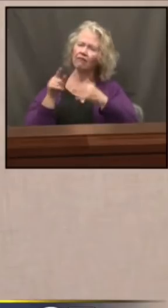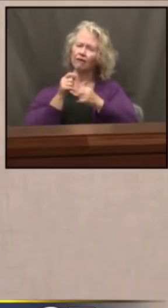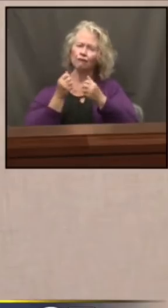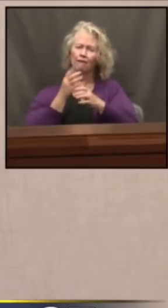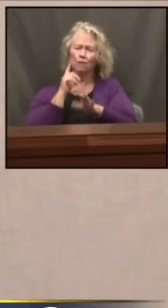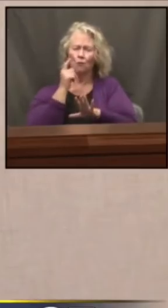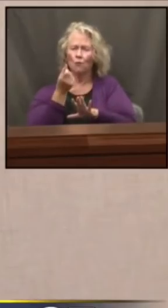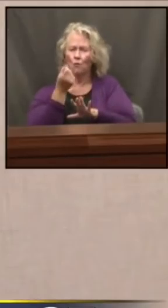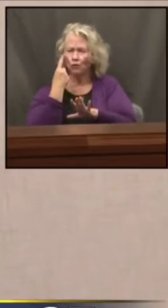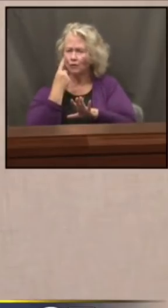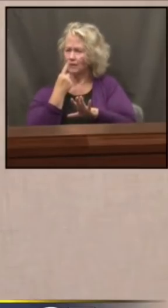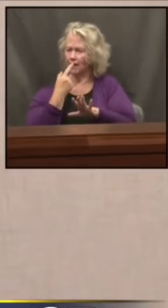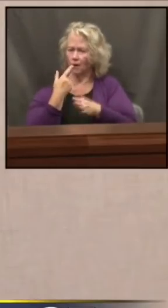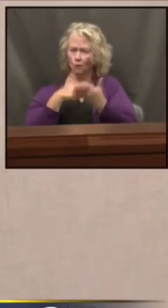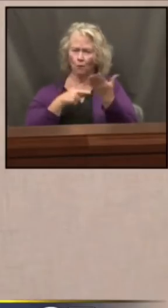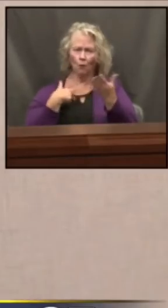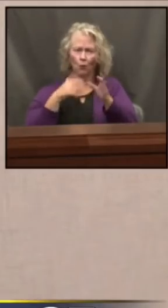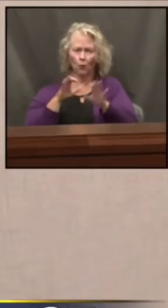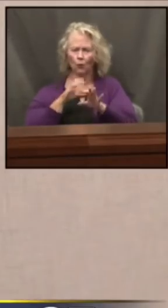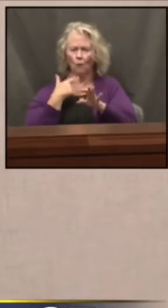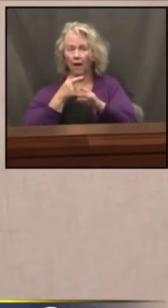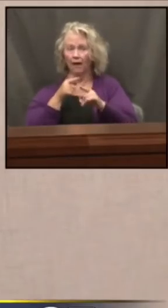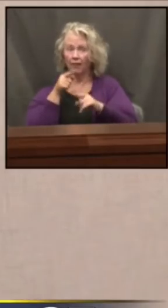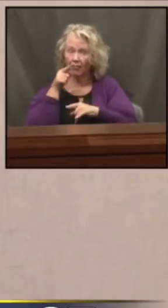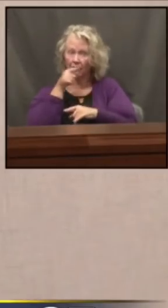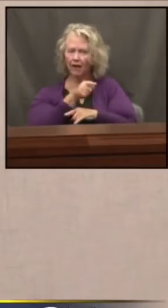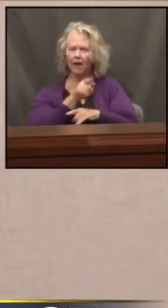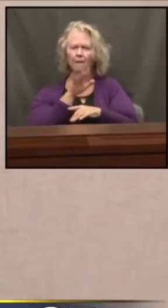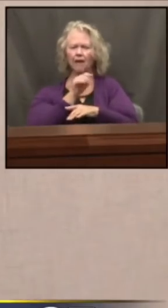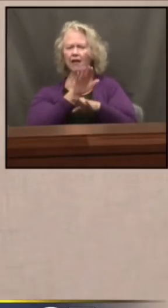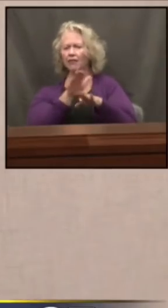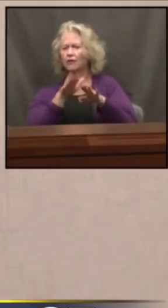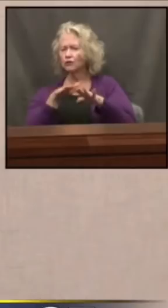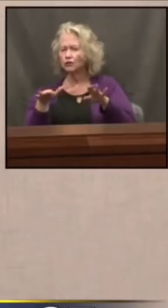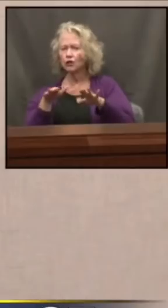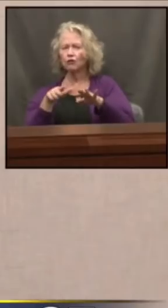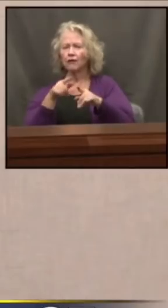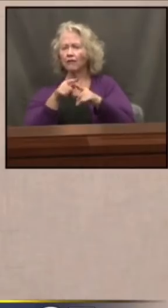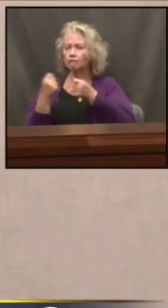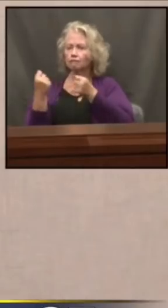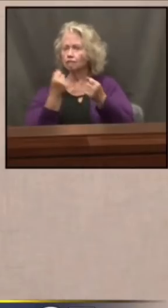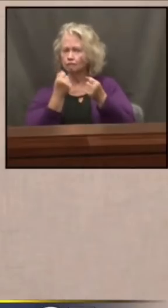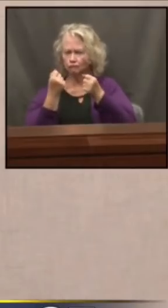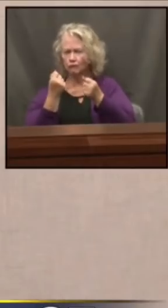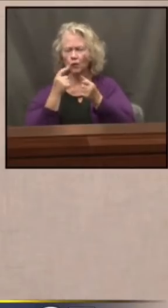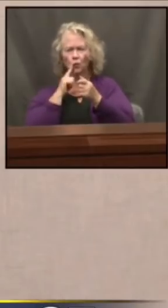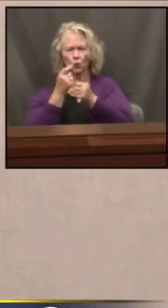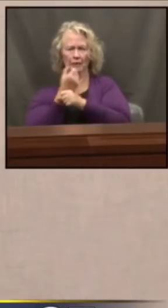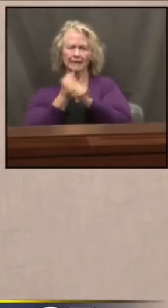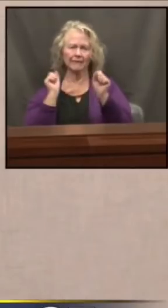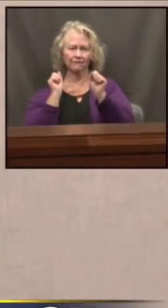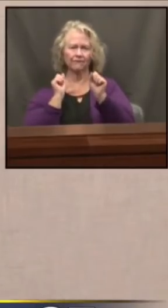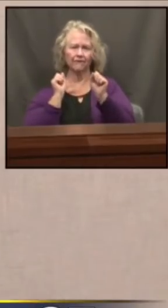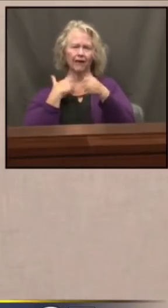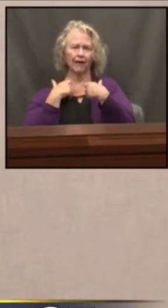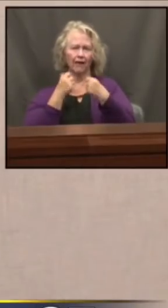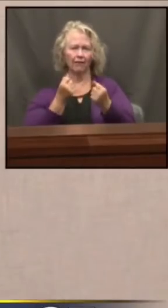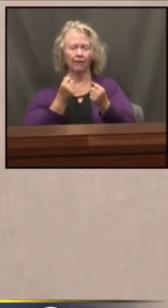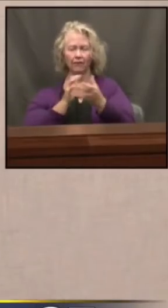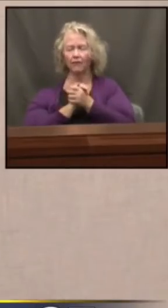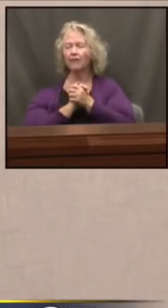of these actions to keep themselves and their own families, as well as the children that they serve, safe every day, and that we won't see a lot of